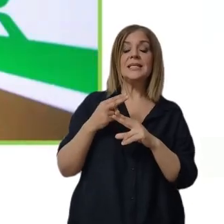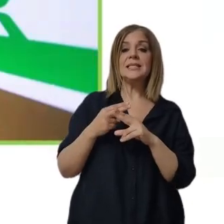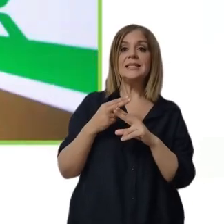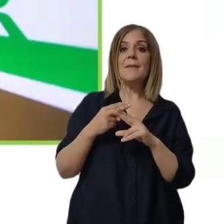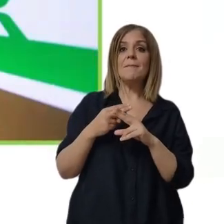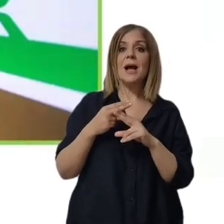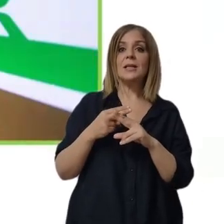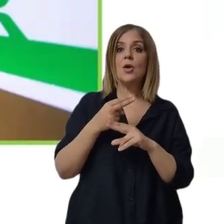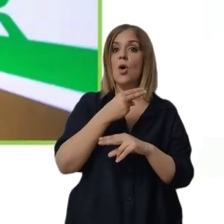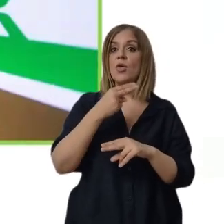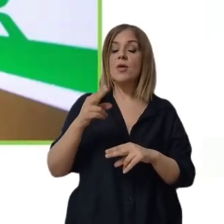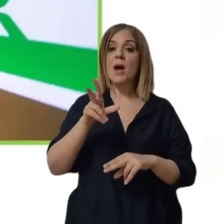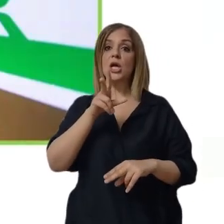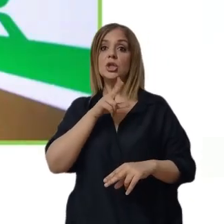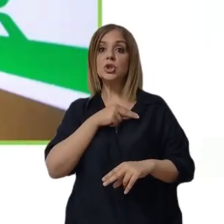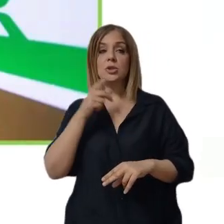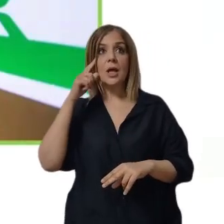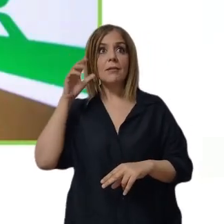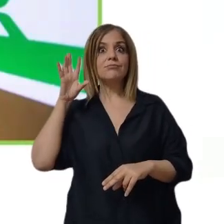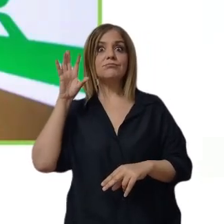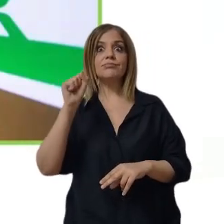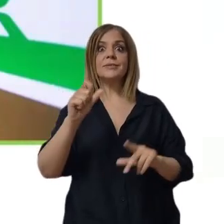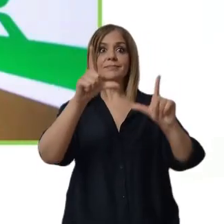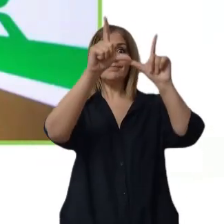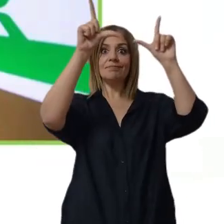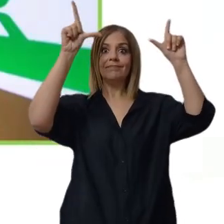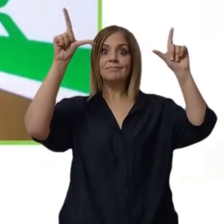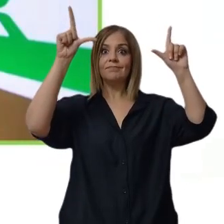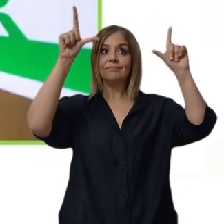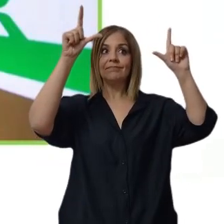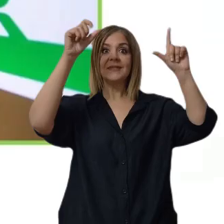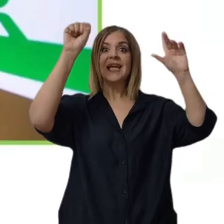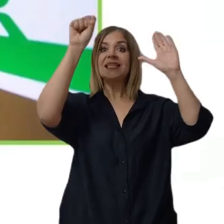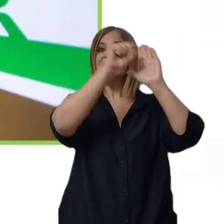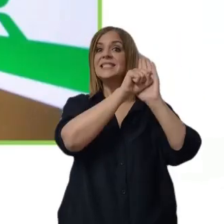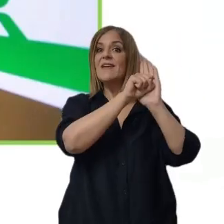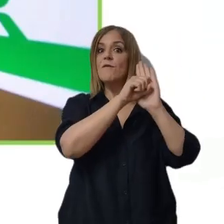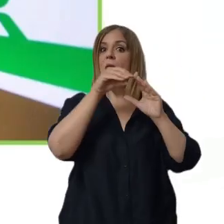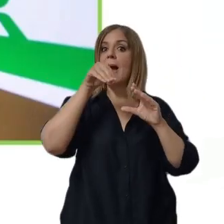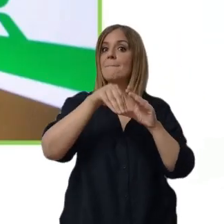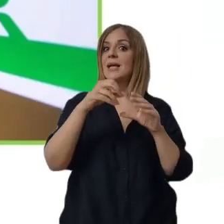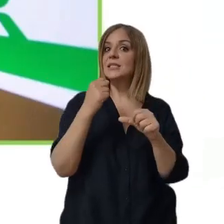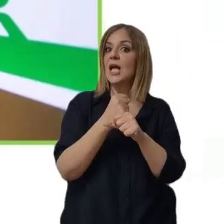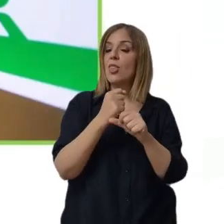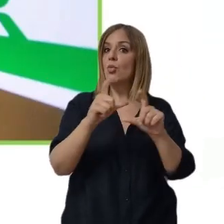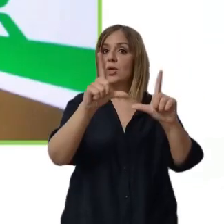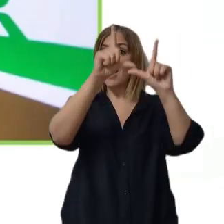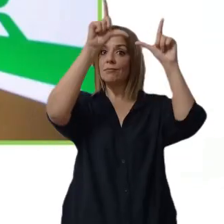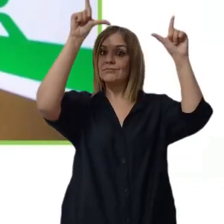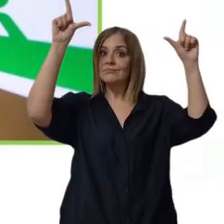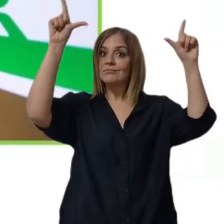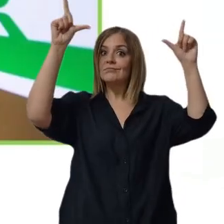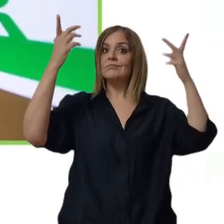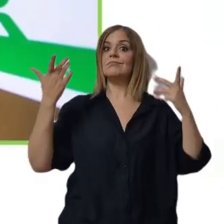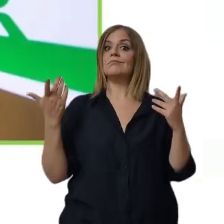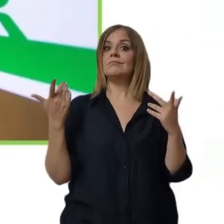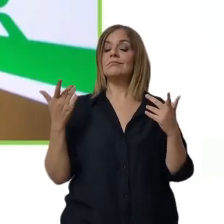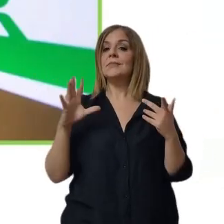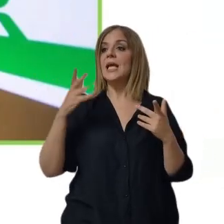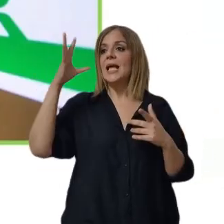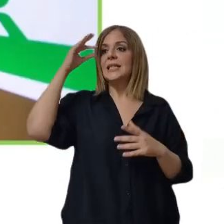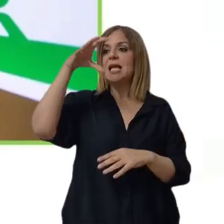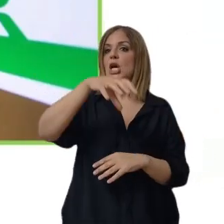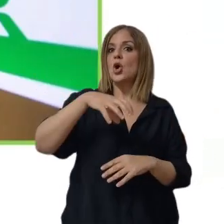of correctly understand signs that we see in workplaces or in the places that